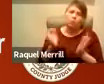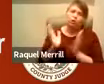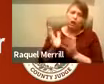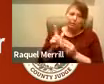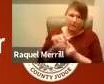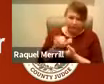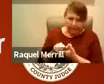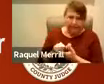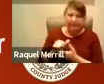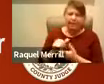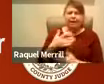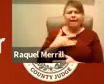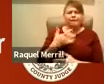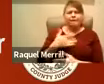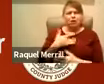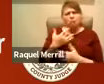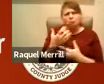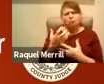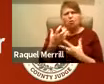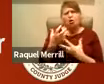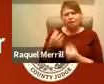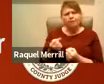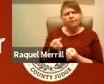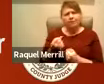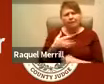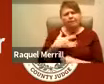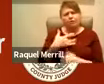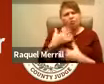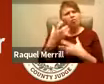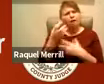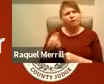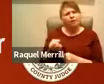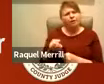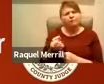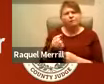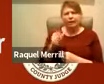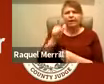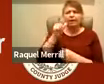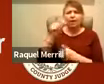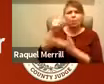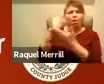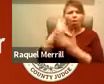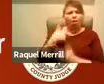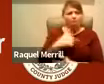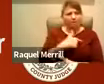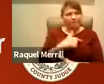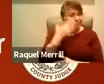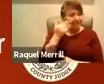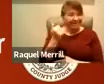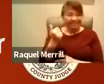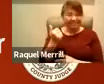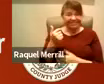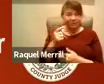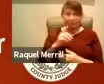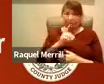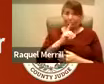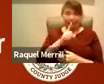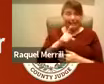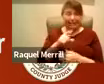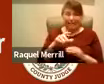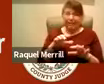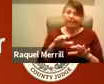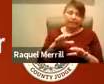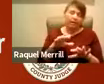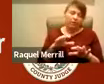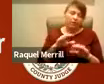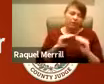this, and I feel very confident. That he will help it, because obviously, not only does it take money.